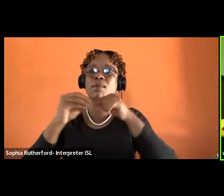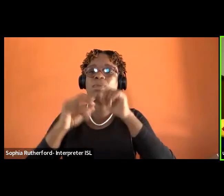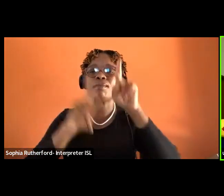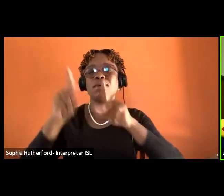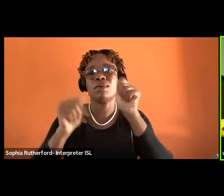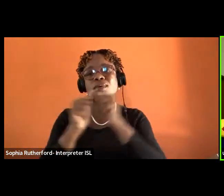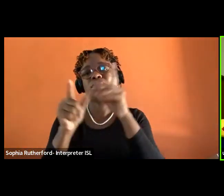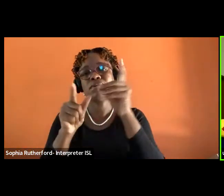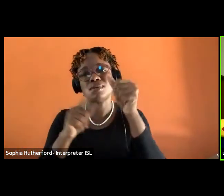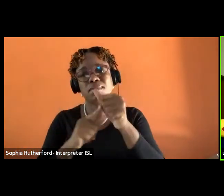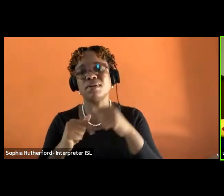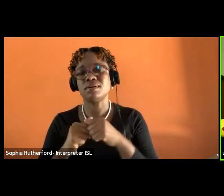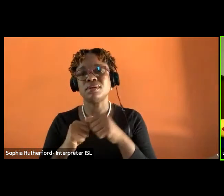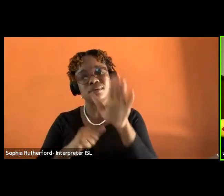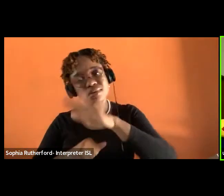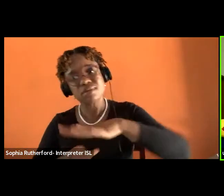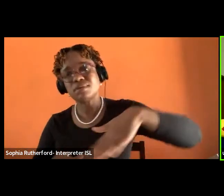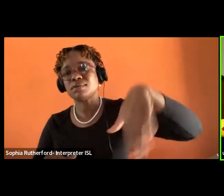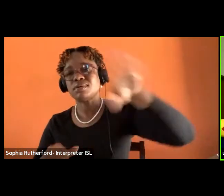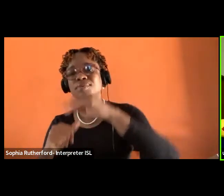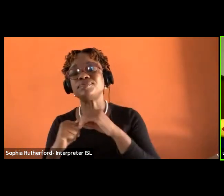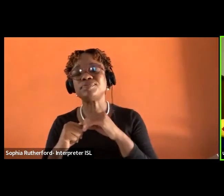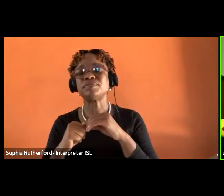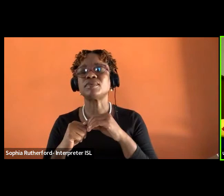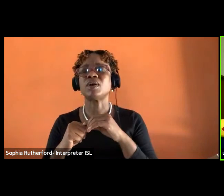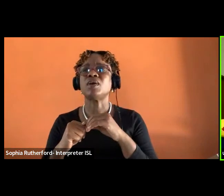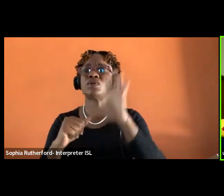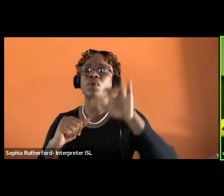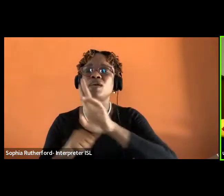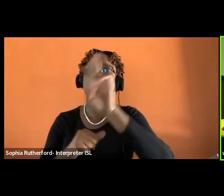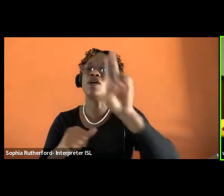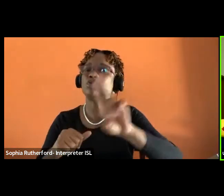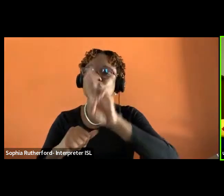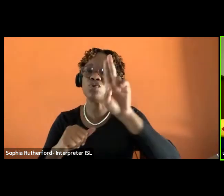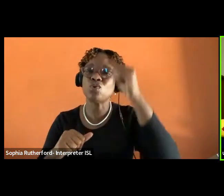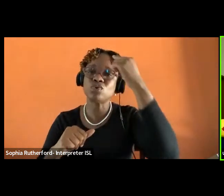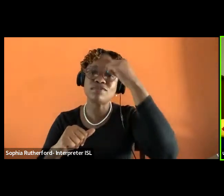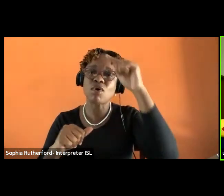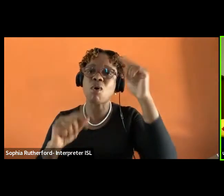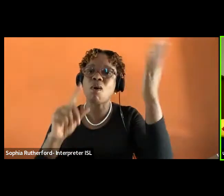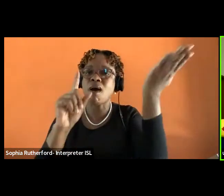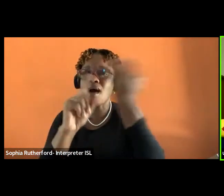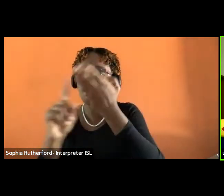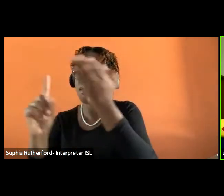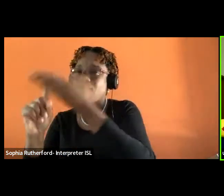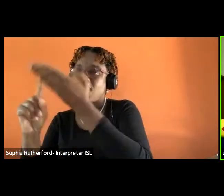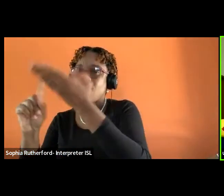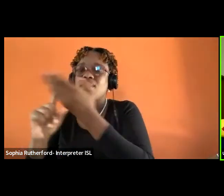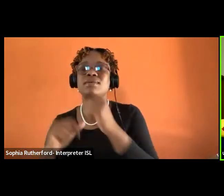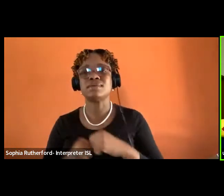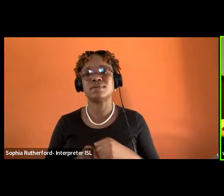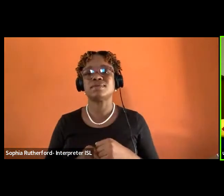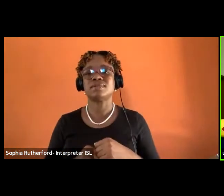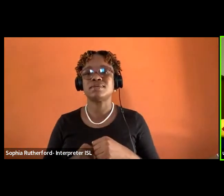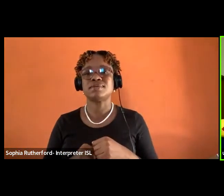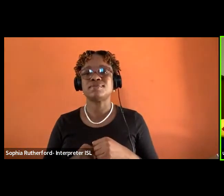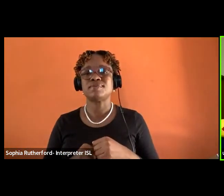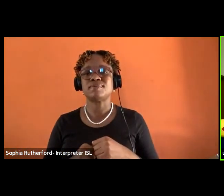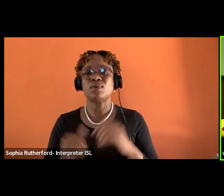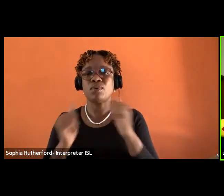which we can use as tools for advocacy with CARICOM and our own governments. Thank you very